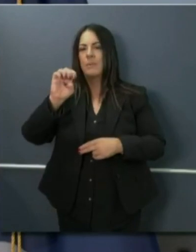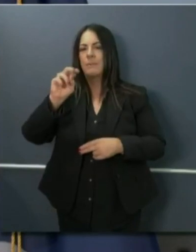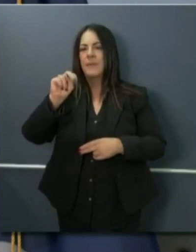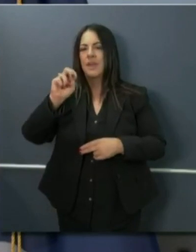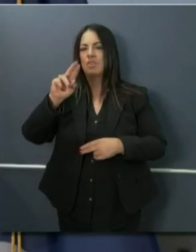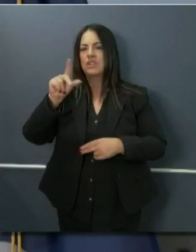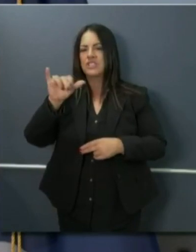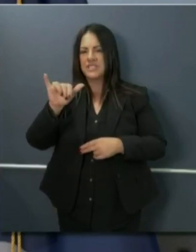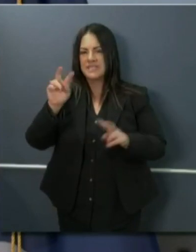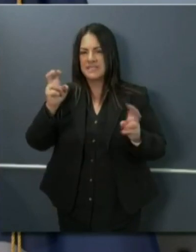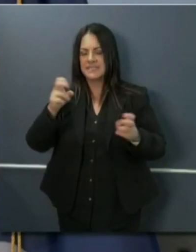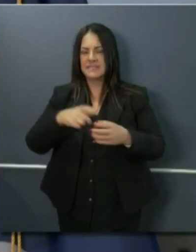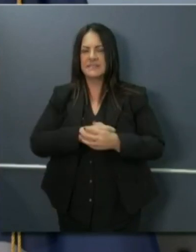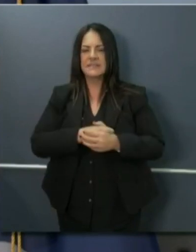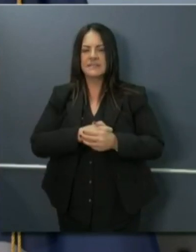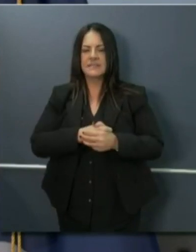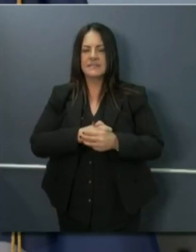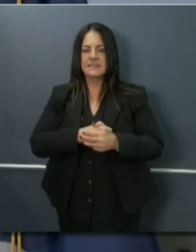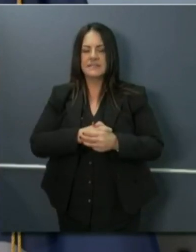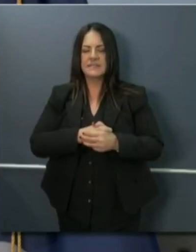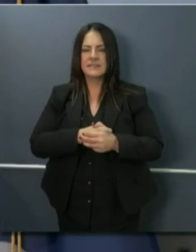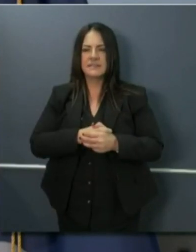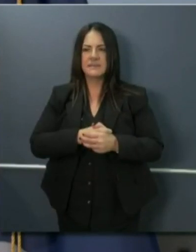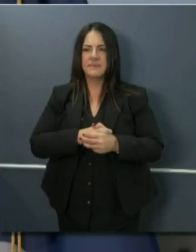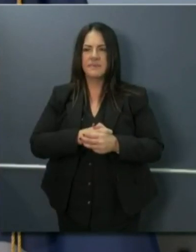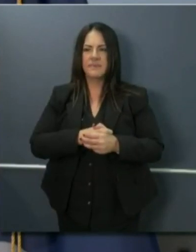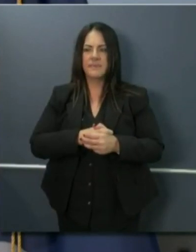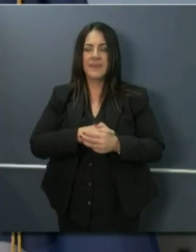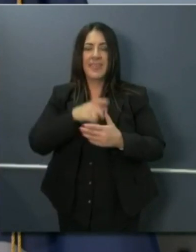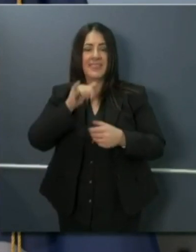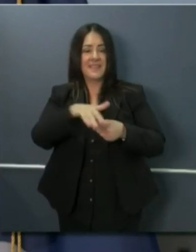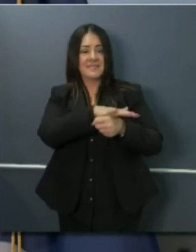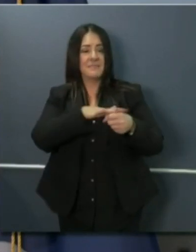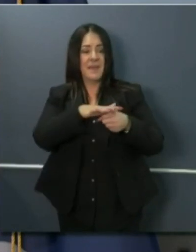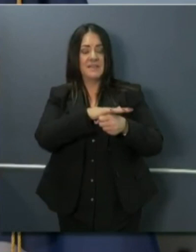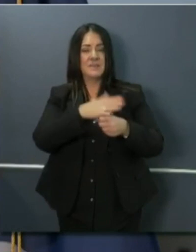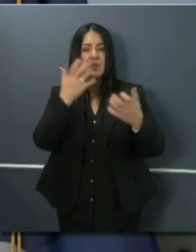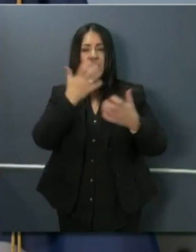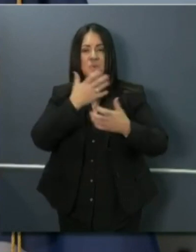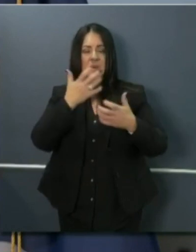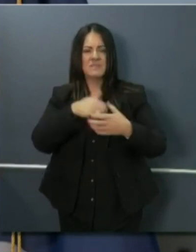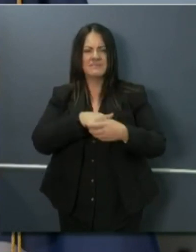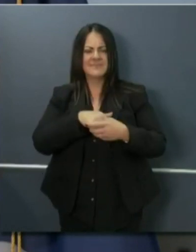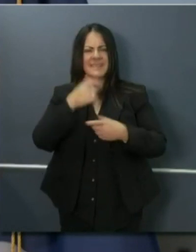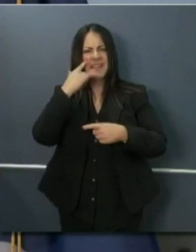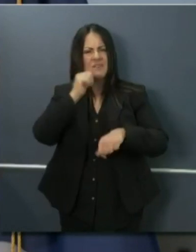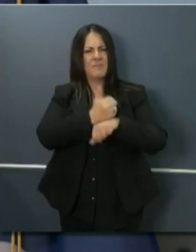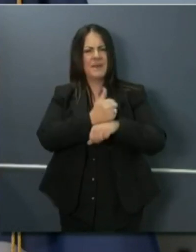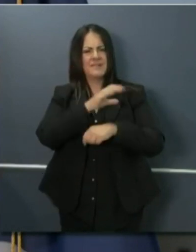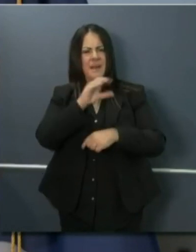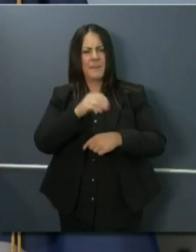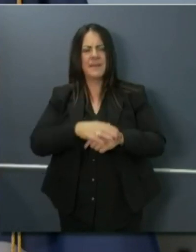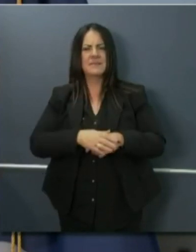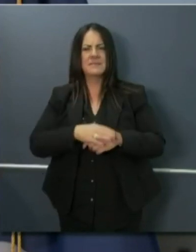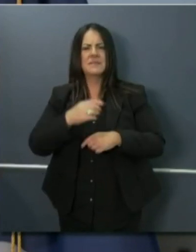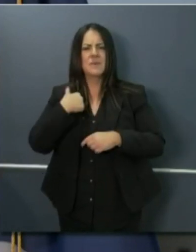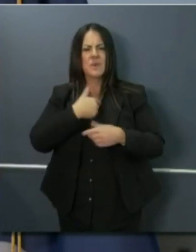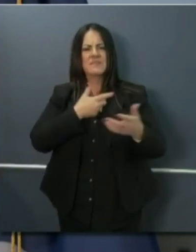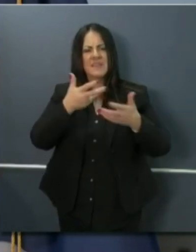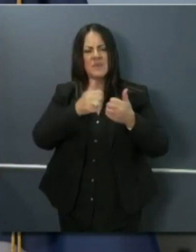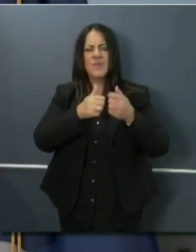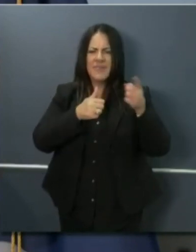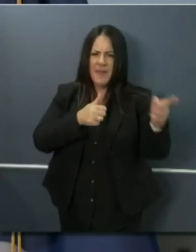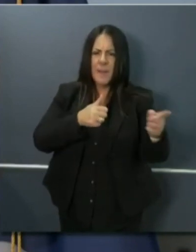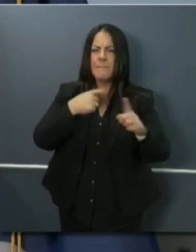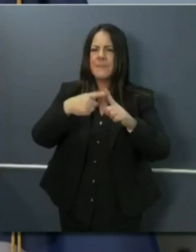least well-discussed company in that space. They're a California-based company. We're engaging them along with